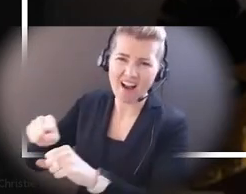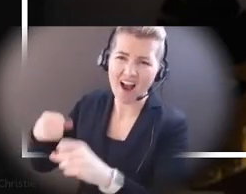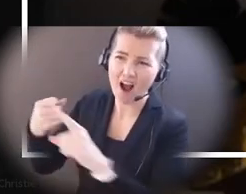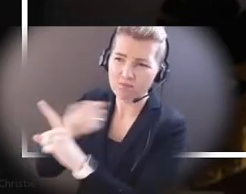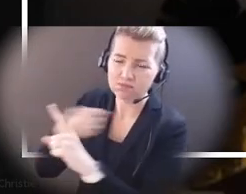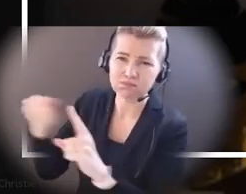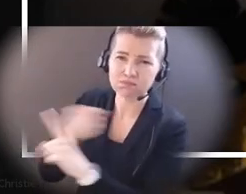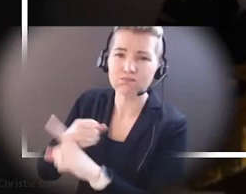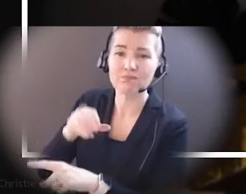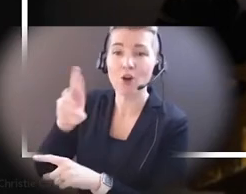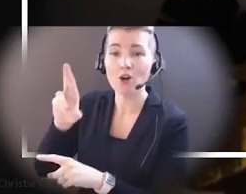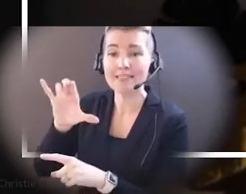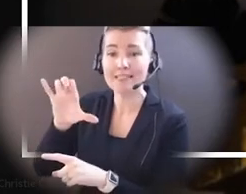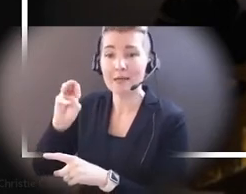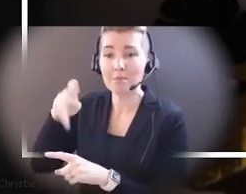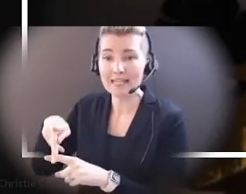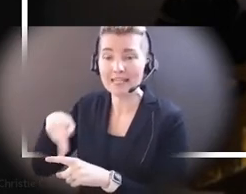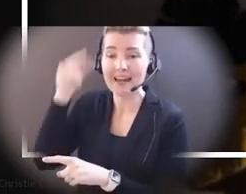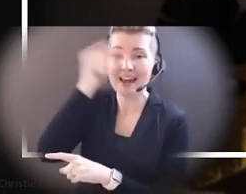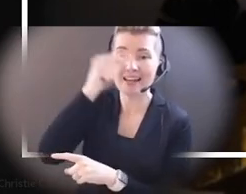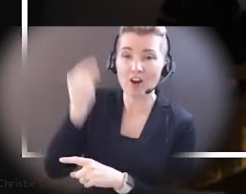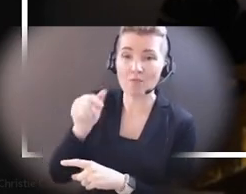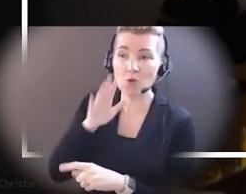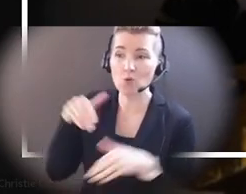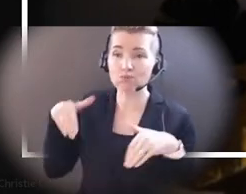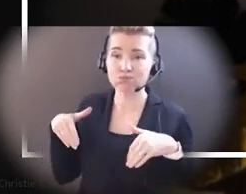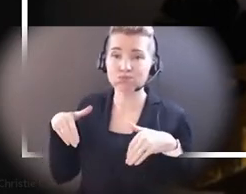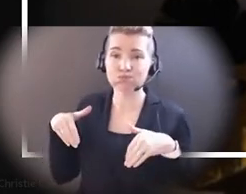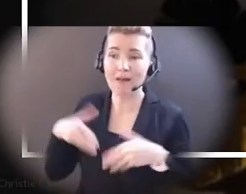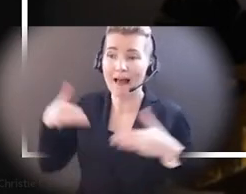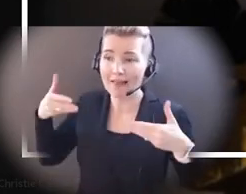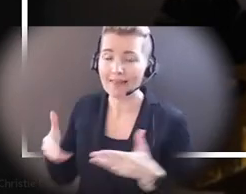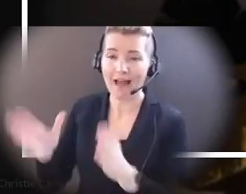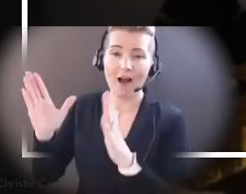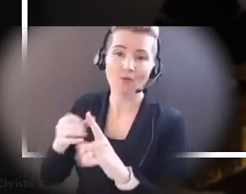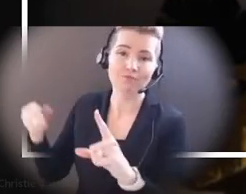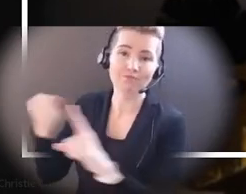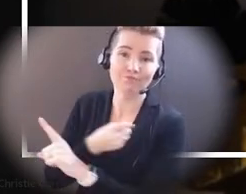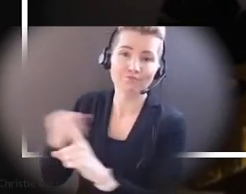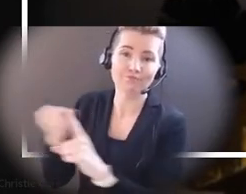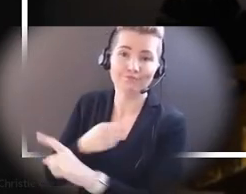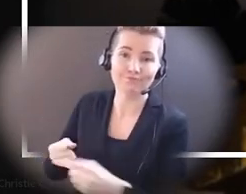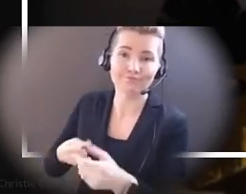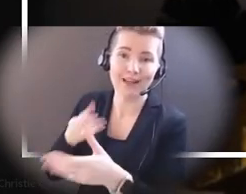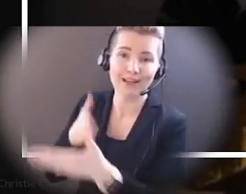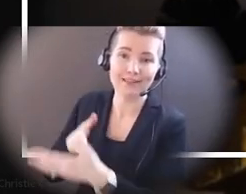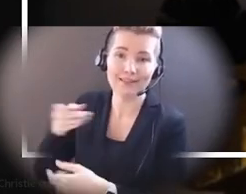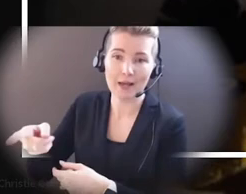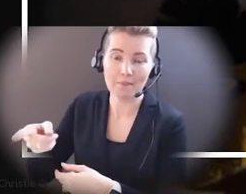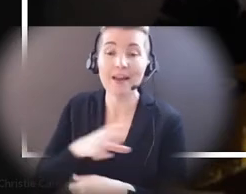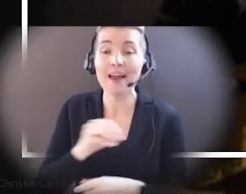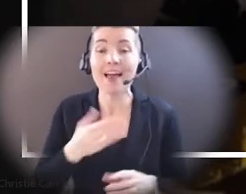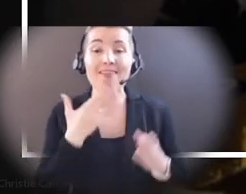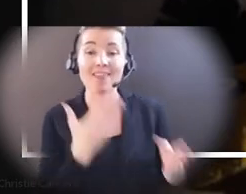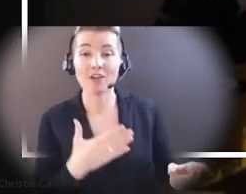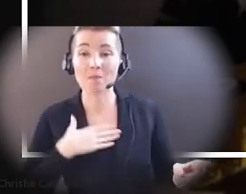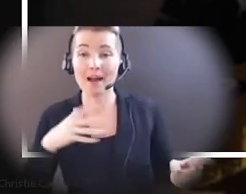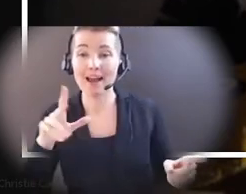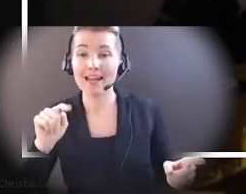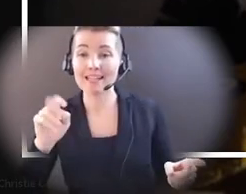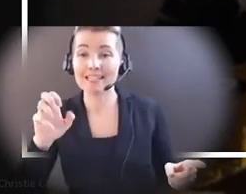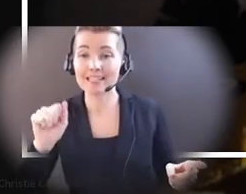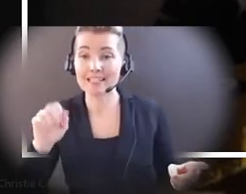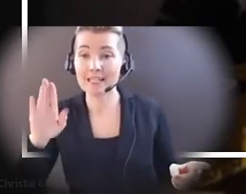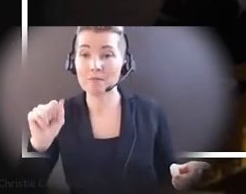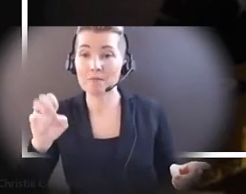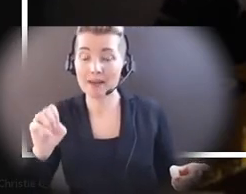and federal government who stand by and allow this all to happen. And thank you to my T-Base teammate, Arezu, who has sourced a lot